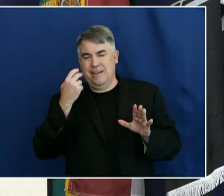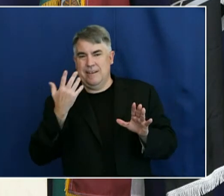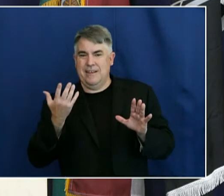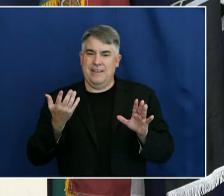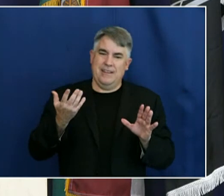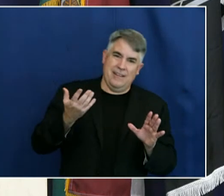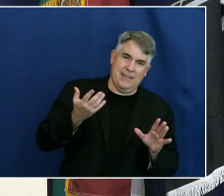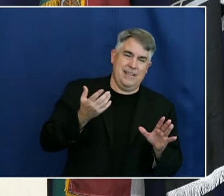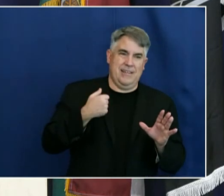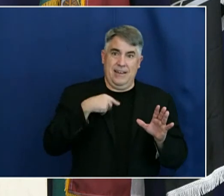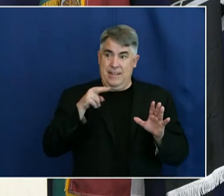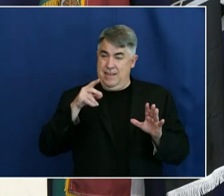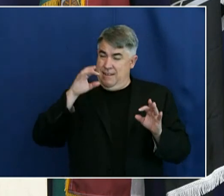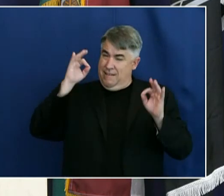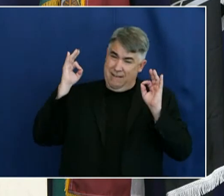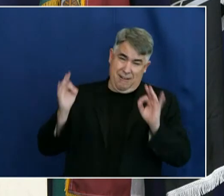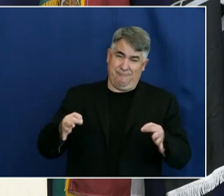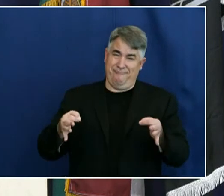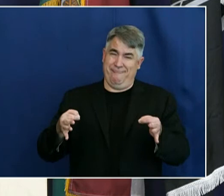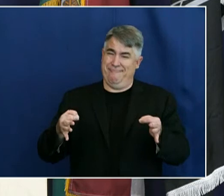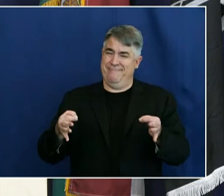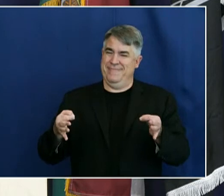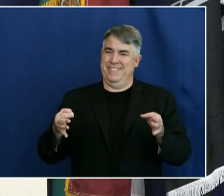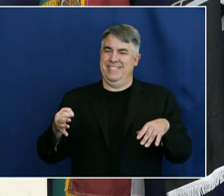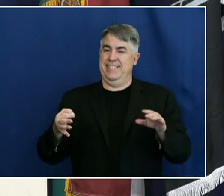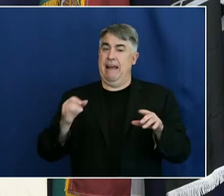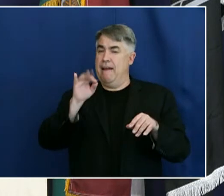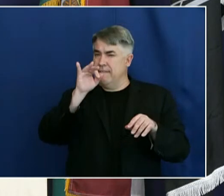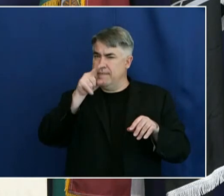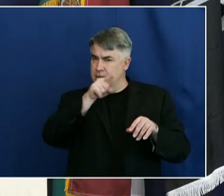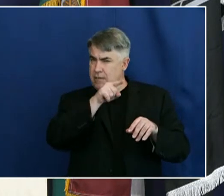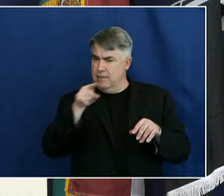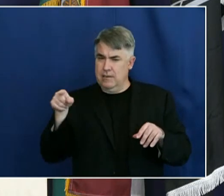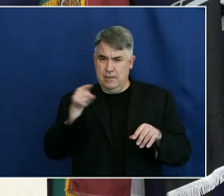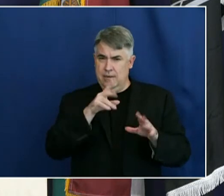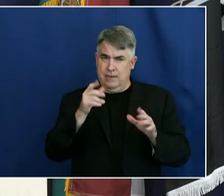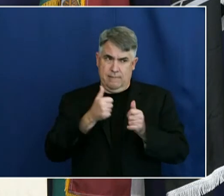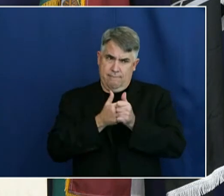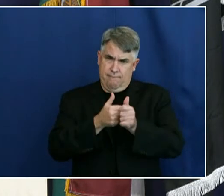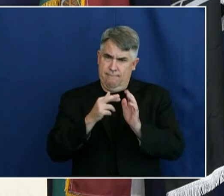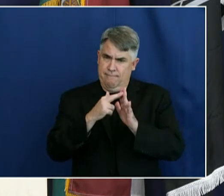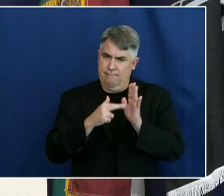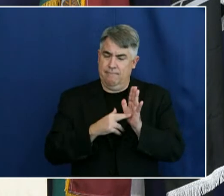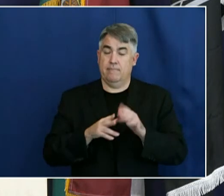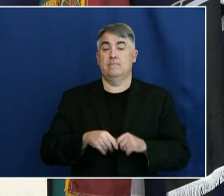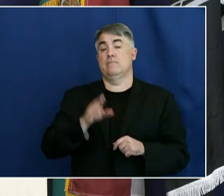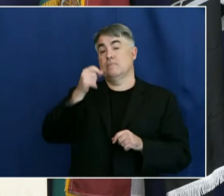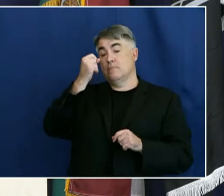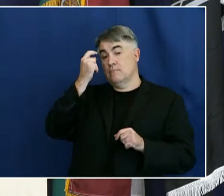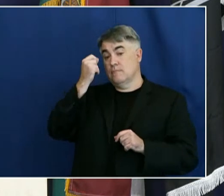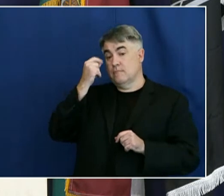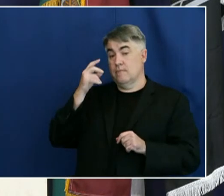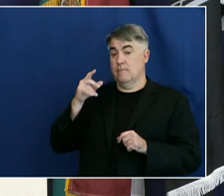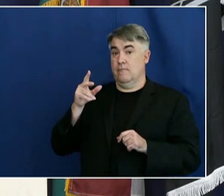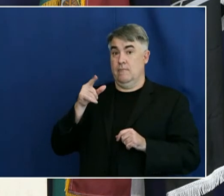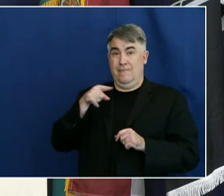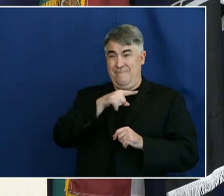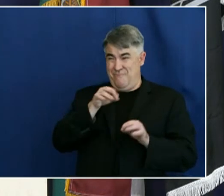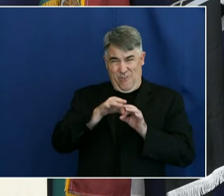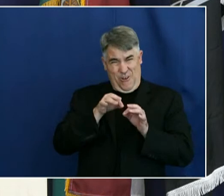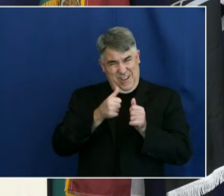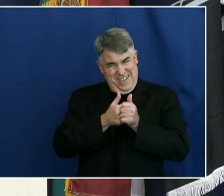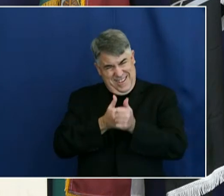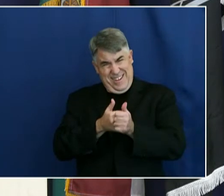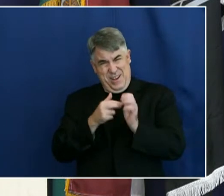would be possible. But again, this is why we need folks to continue to be careful because, you know, if we were to tip up, you know, just